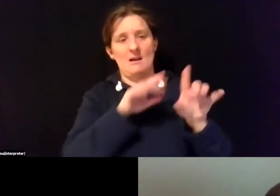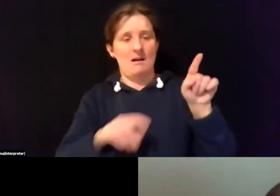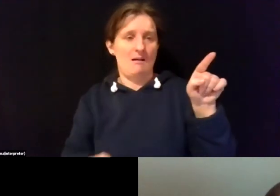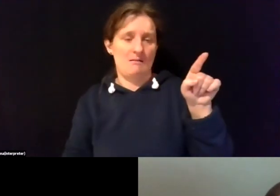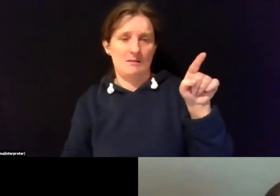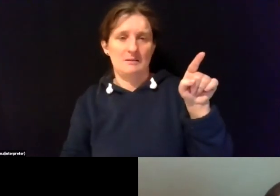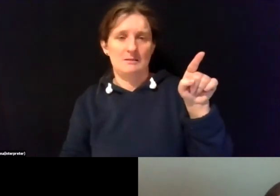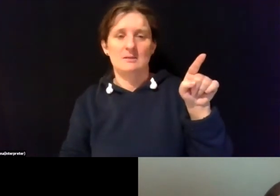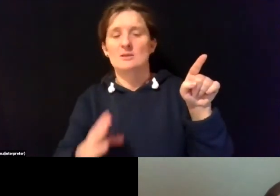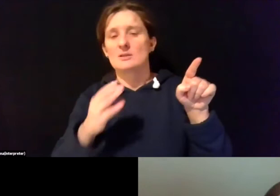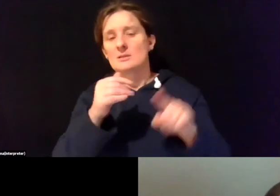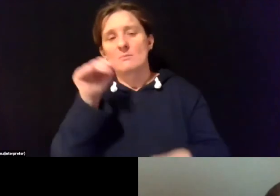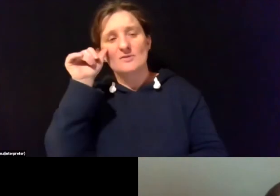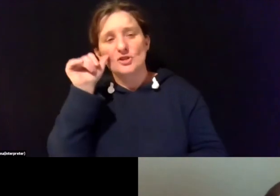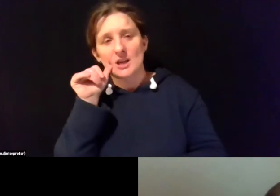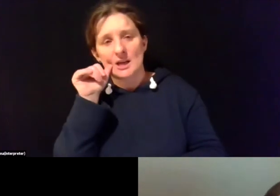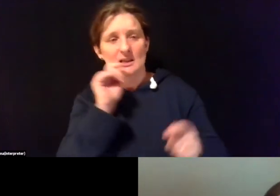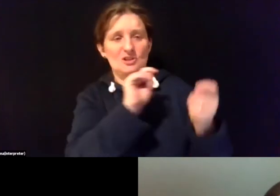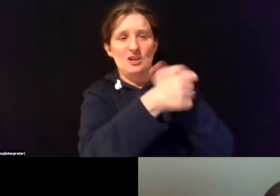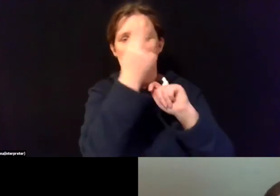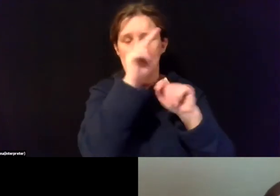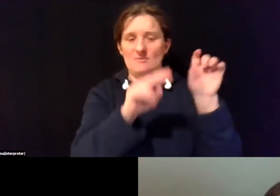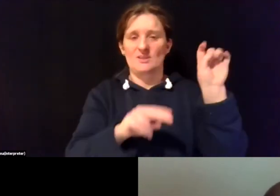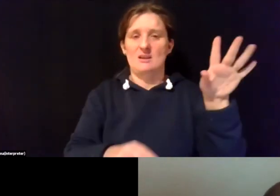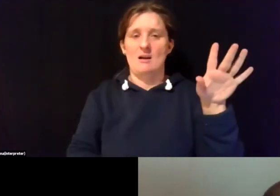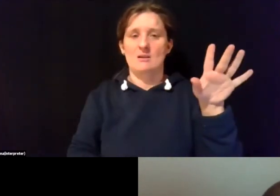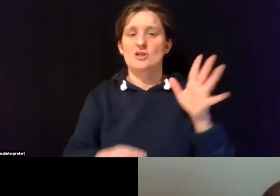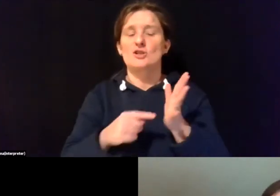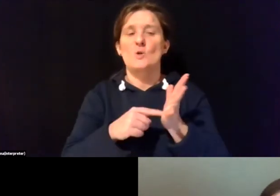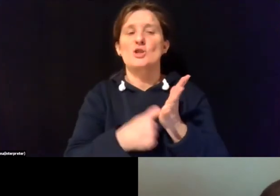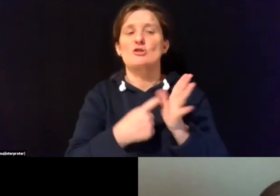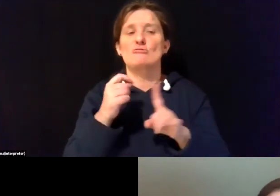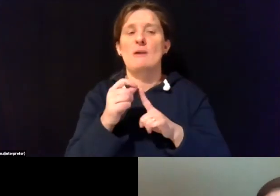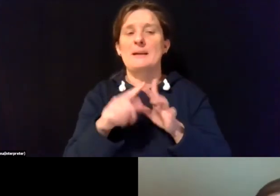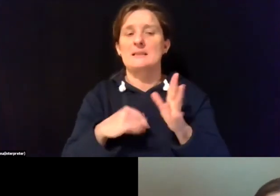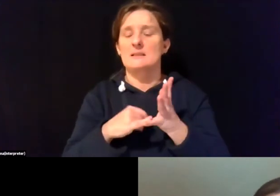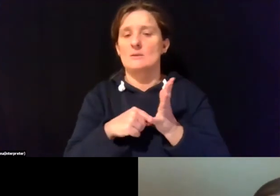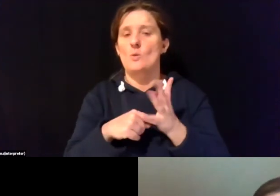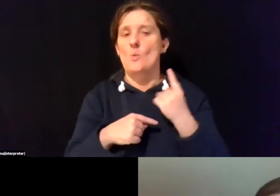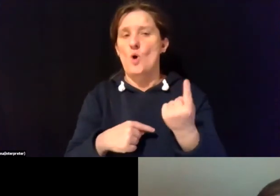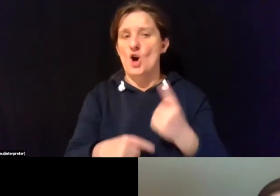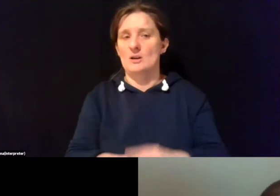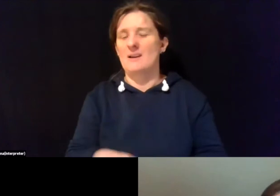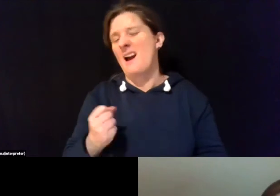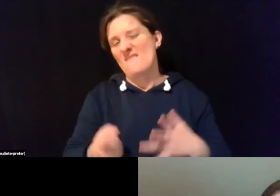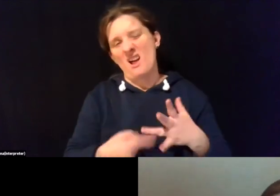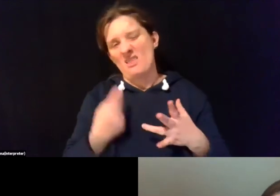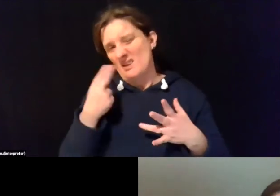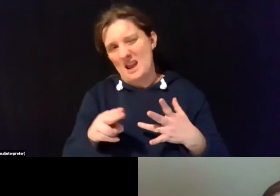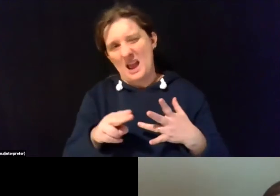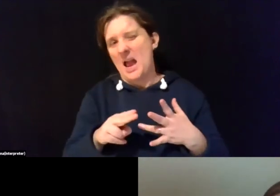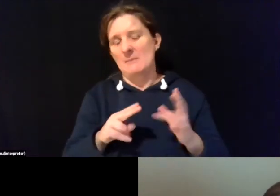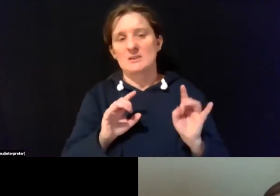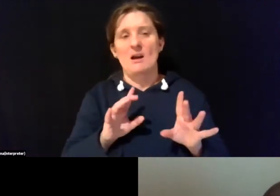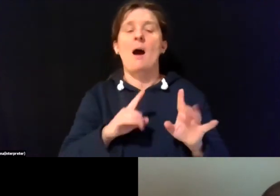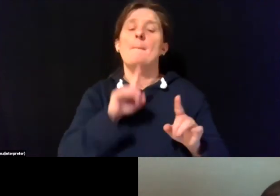cheat and rename the stars. So TRAPPIST-1 has some other name as a star, but when